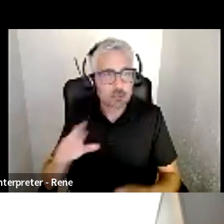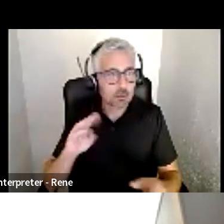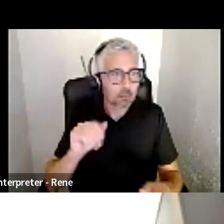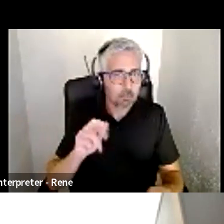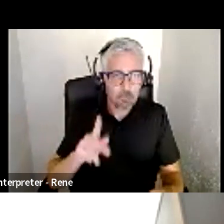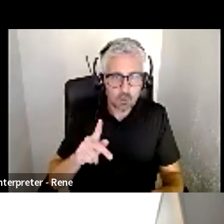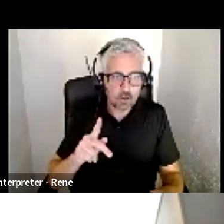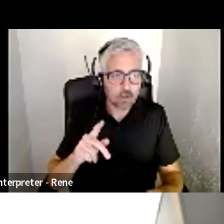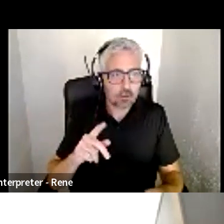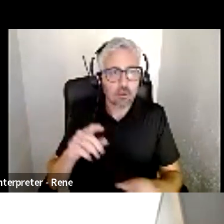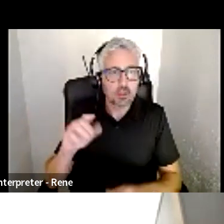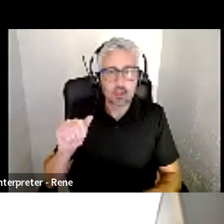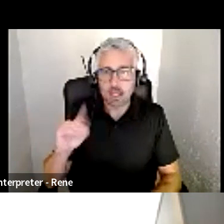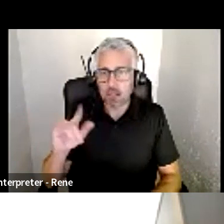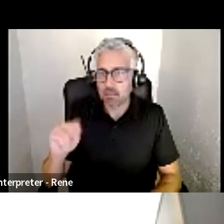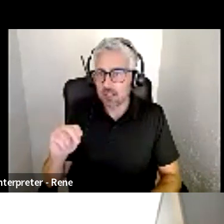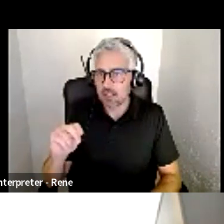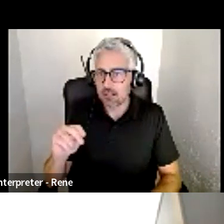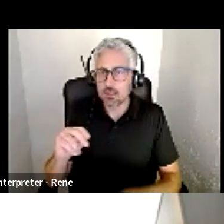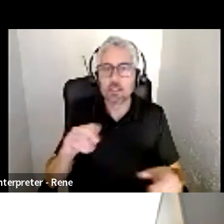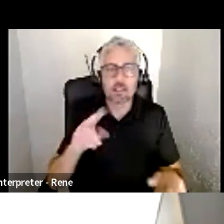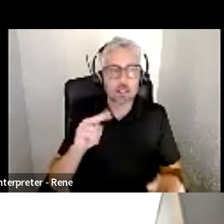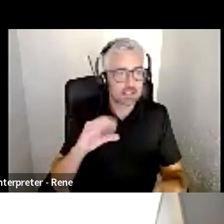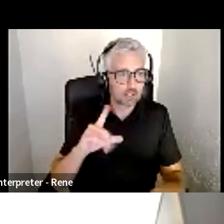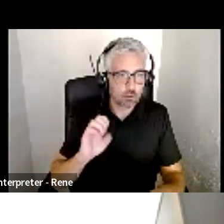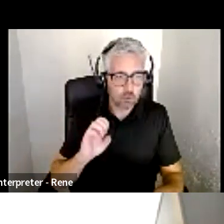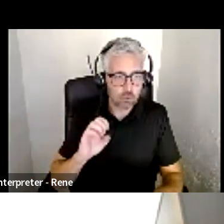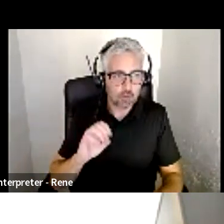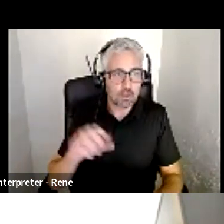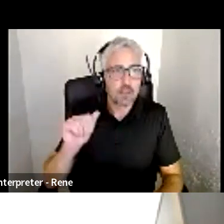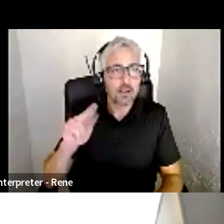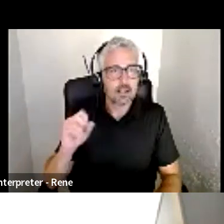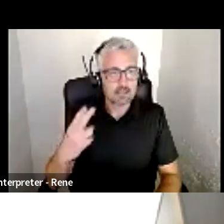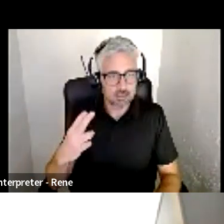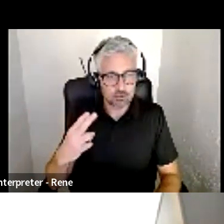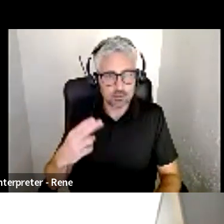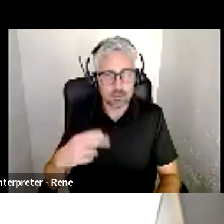Mark, Amlan, Nicole, Anish.